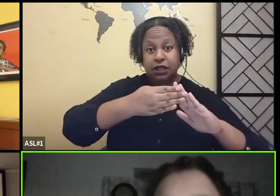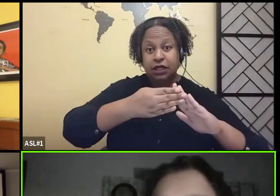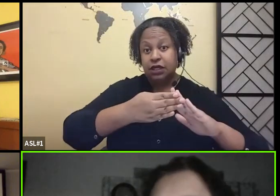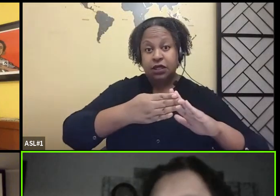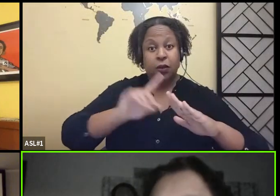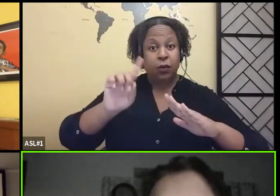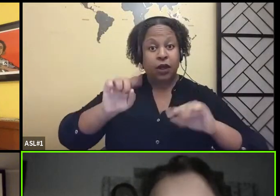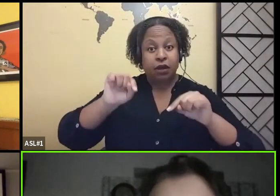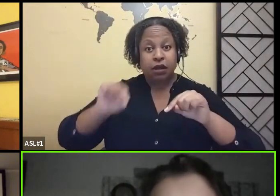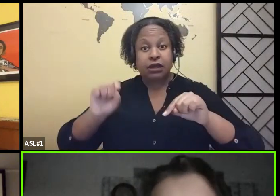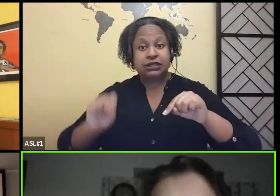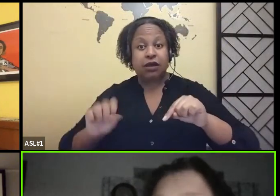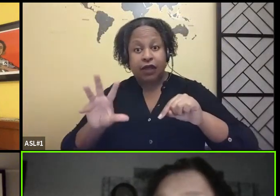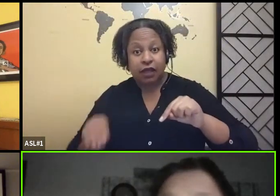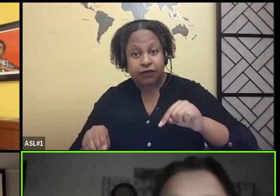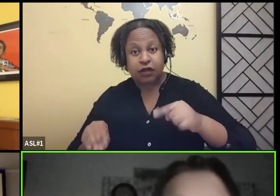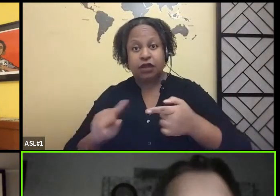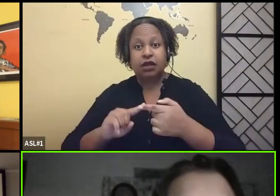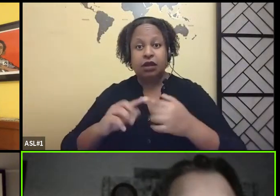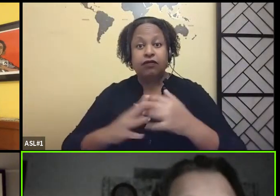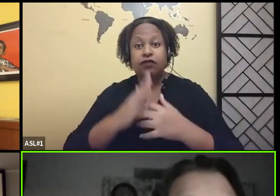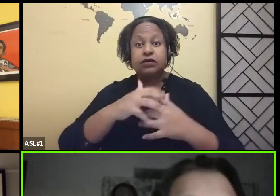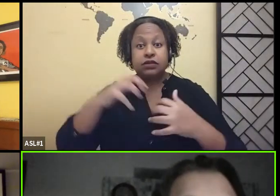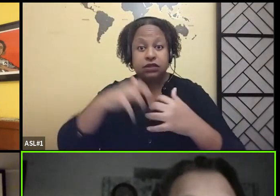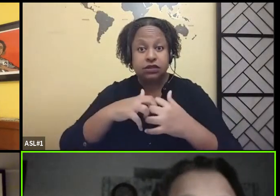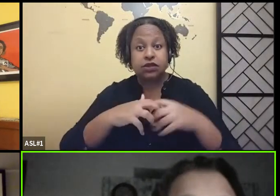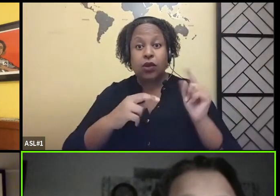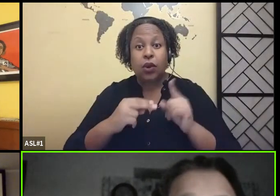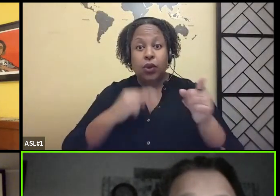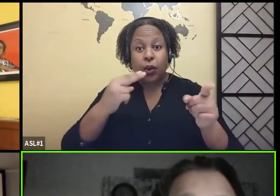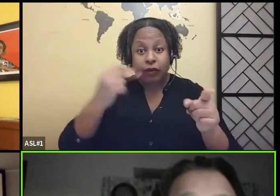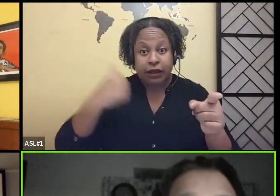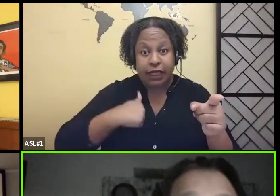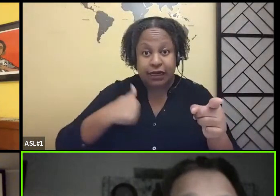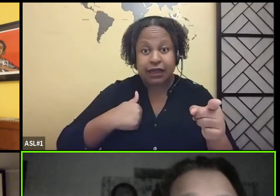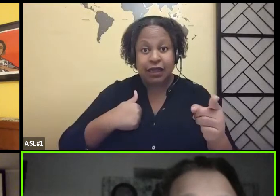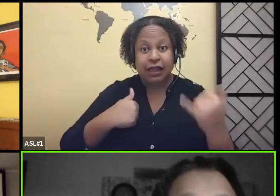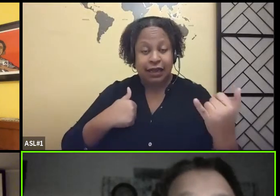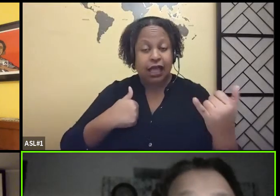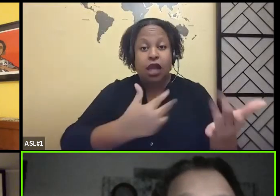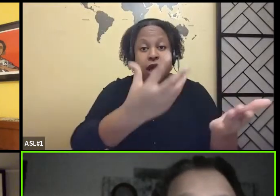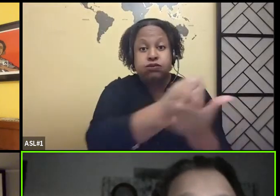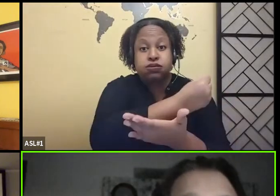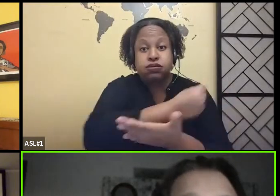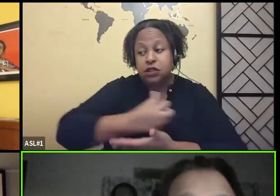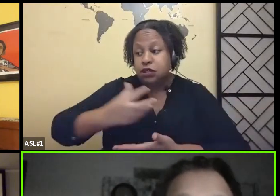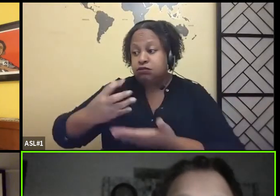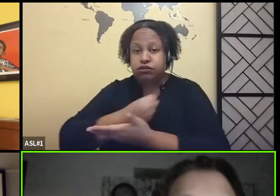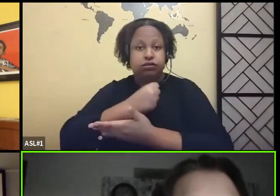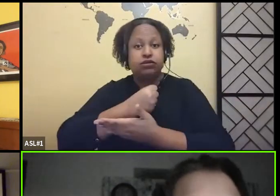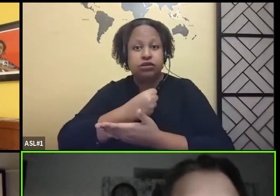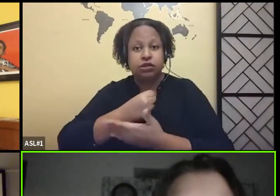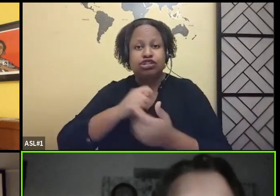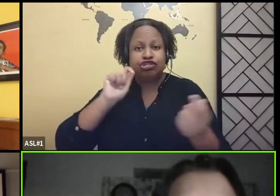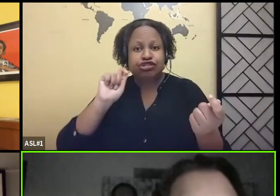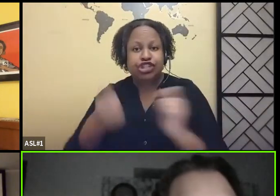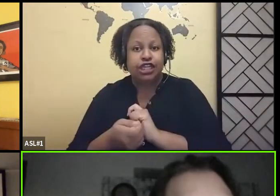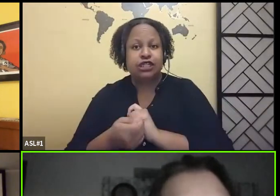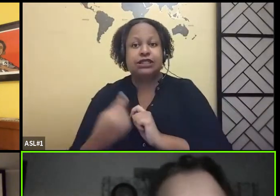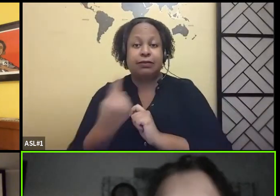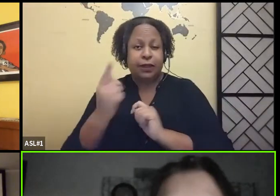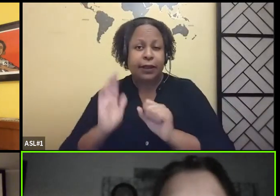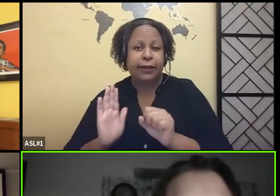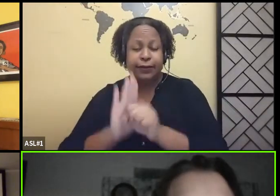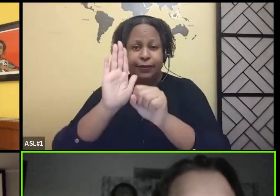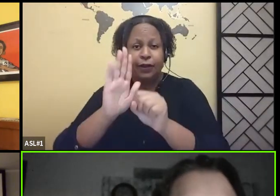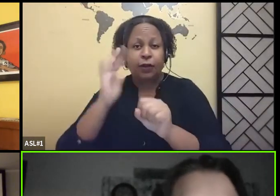Africa or First Nation in Northern Canada, now's the time that we can make something different, because the rest of it is